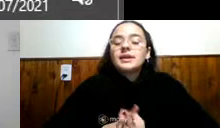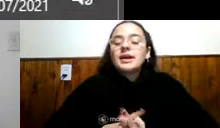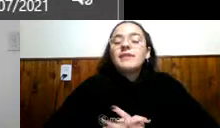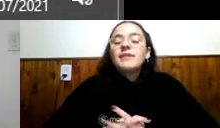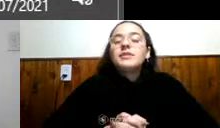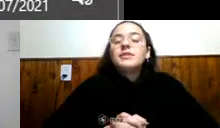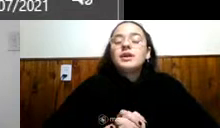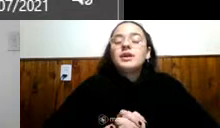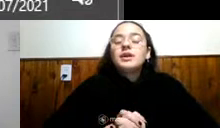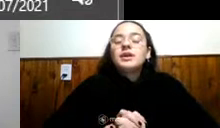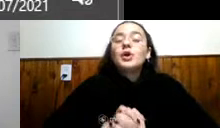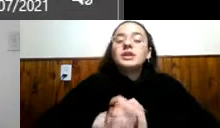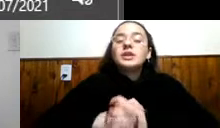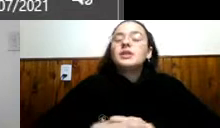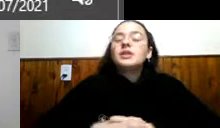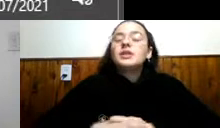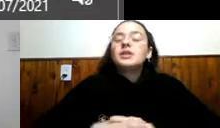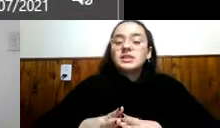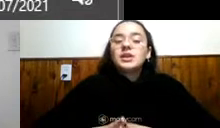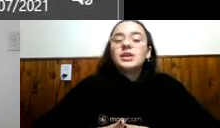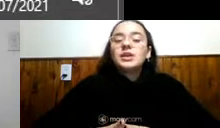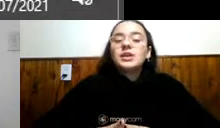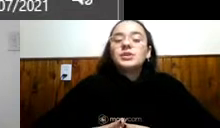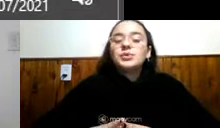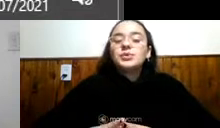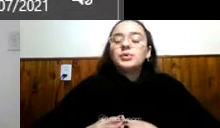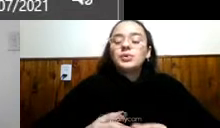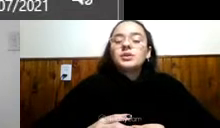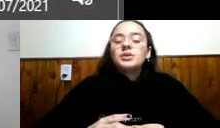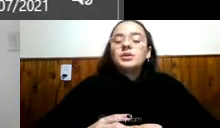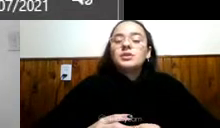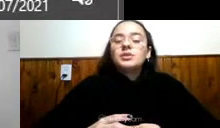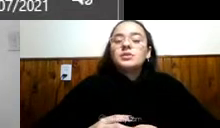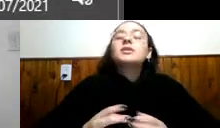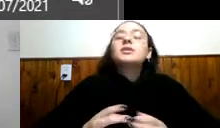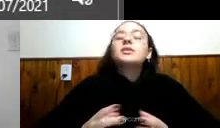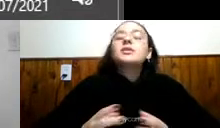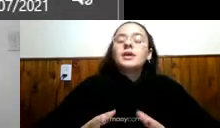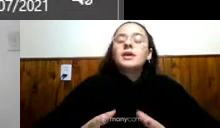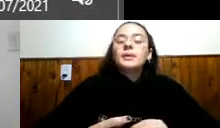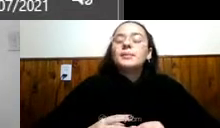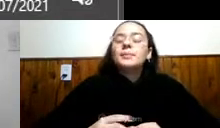have the knowledge to build